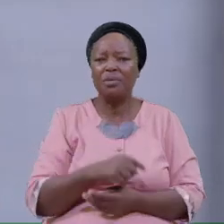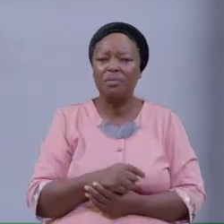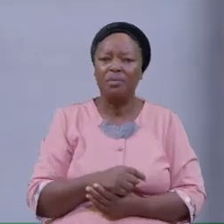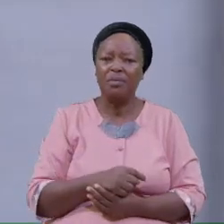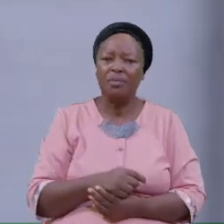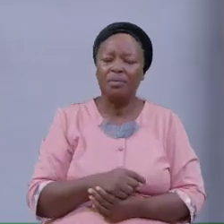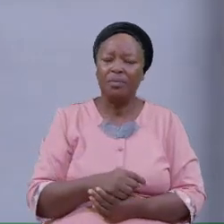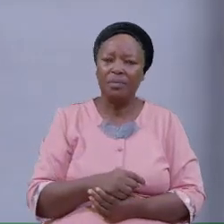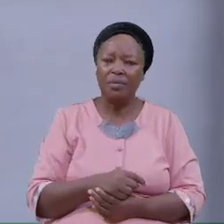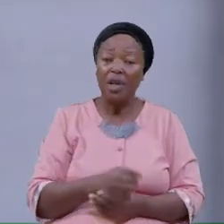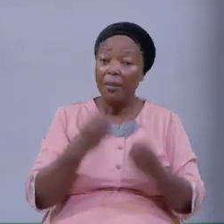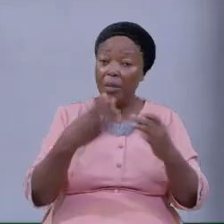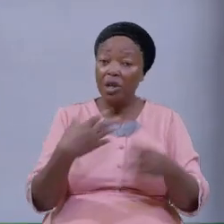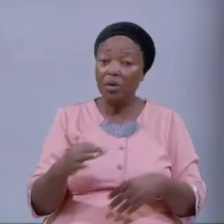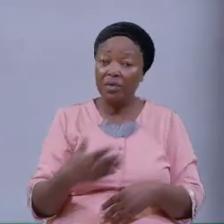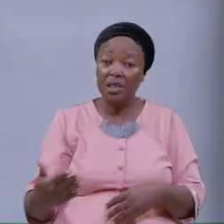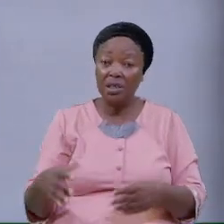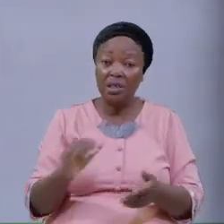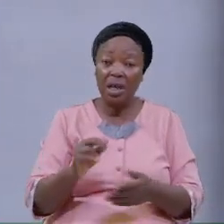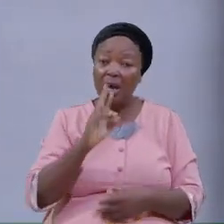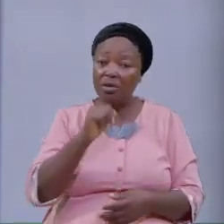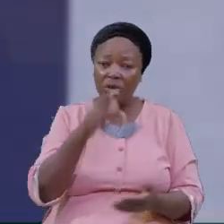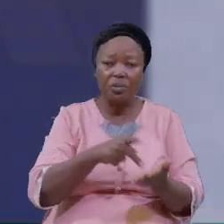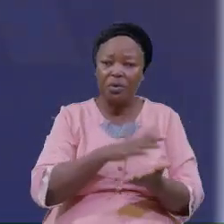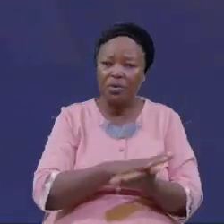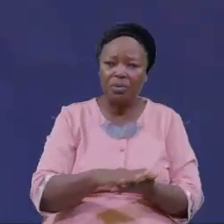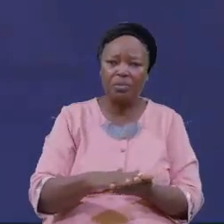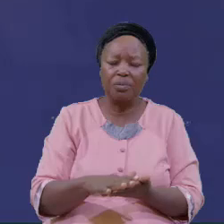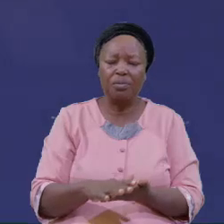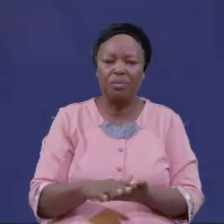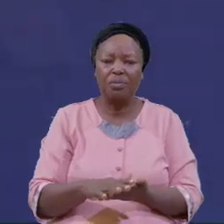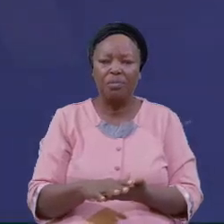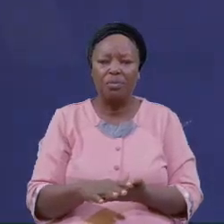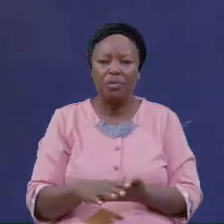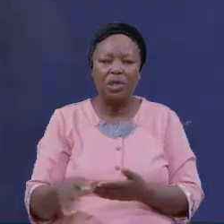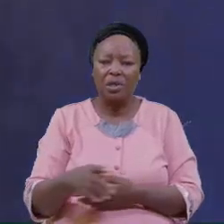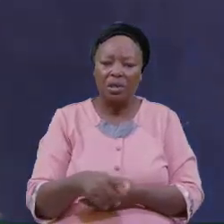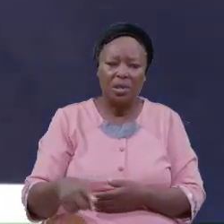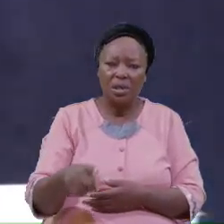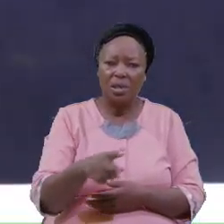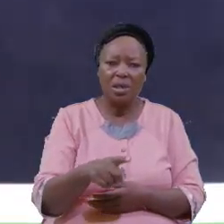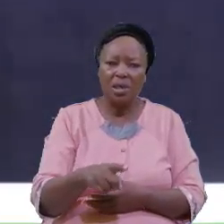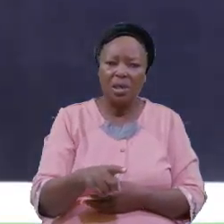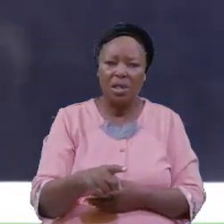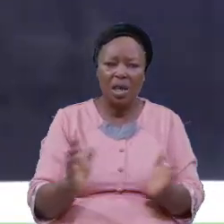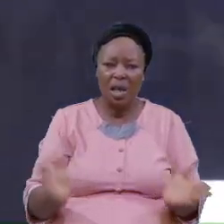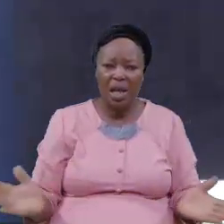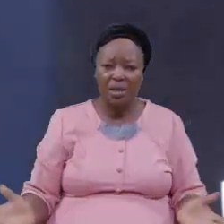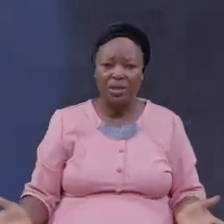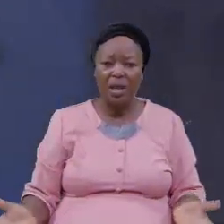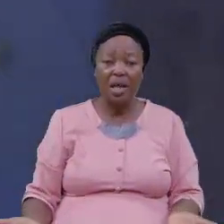Many of the things, they are not pure. They glorify and bring to